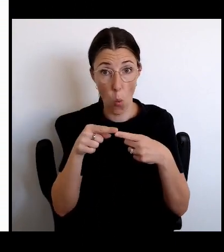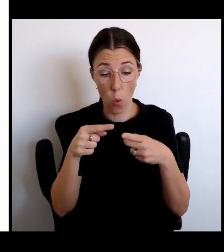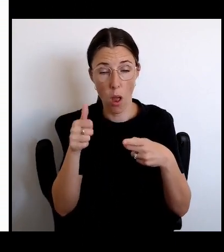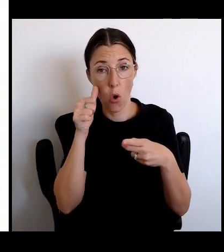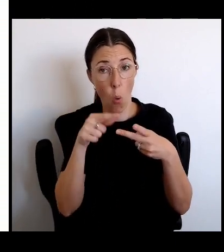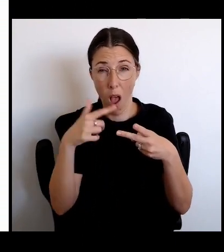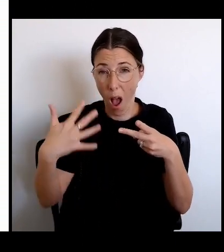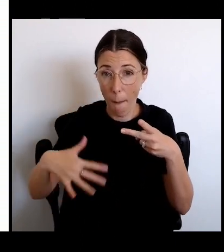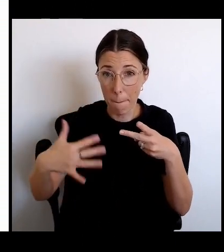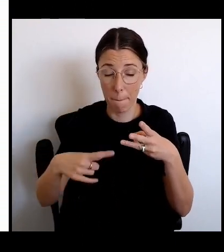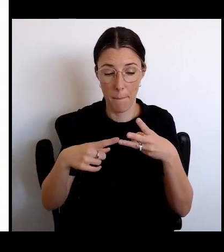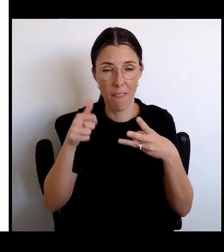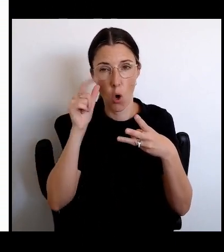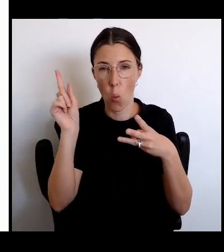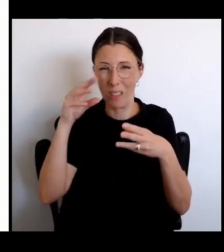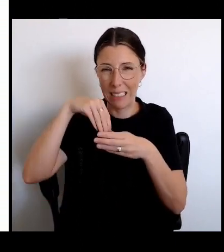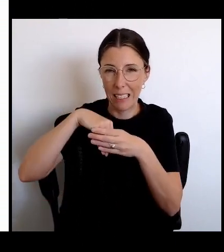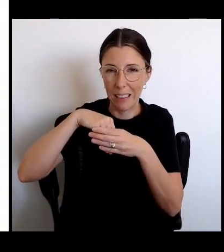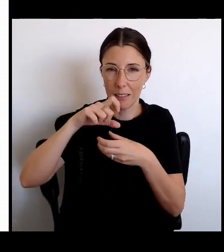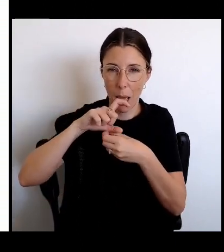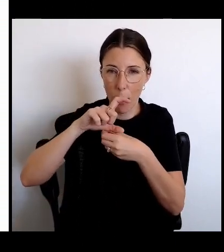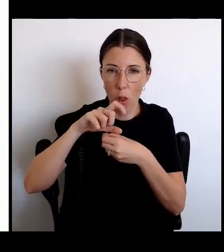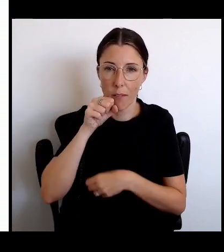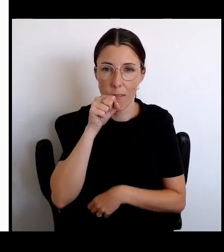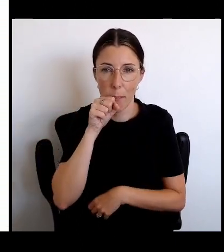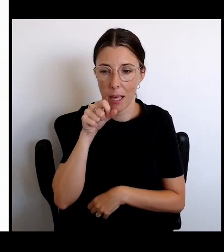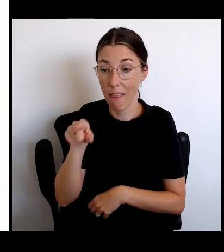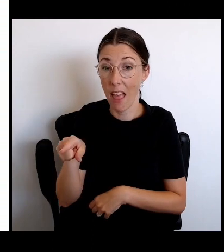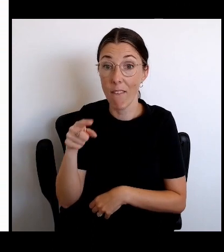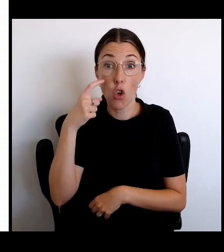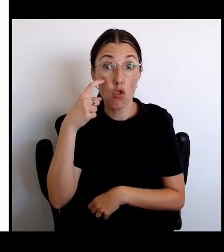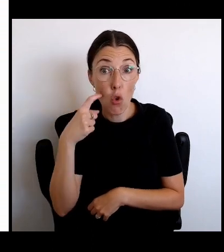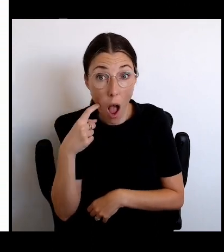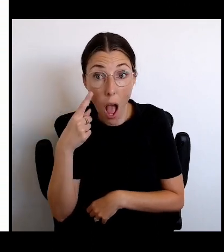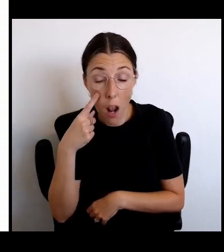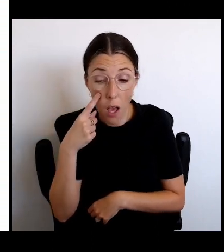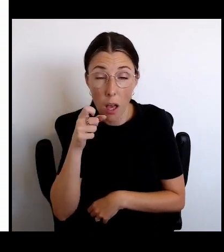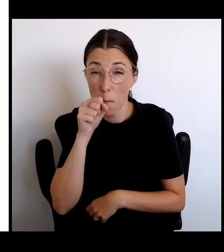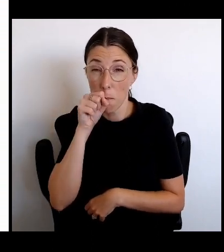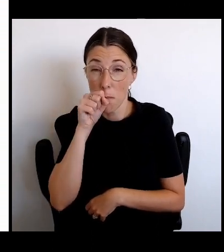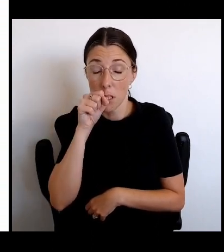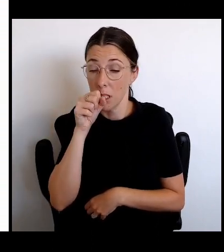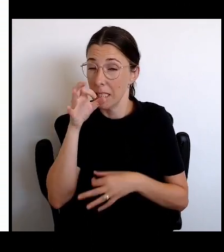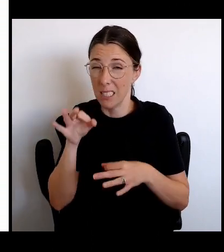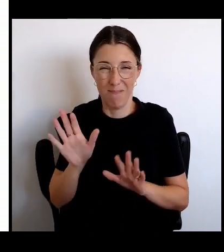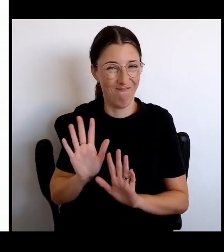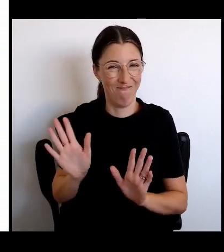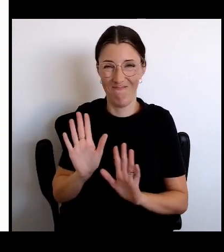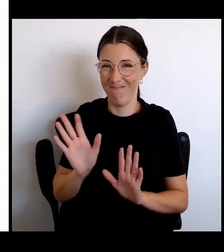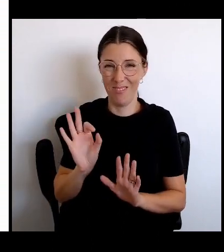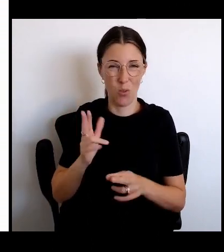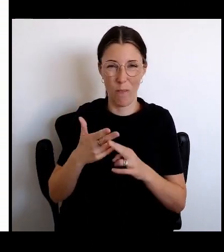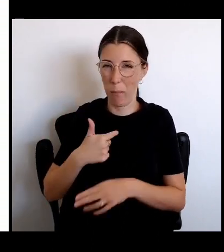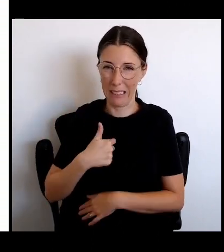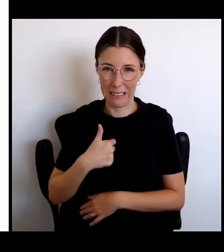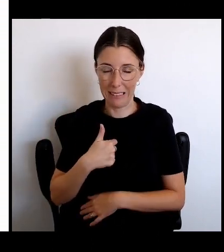So this is a segment who've dabbled and decided that it's not for them. Their view is that vaping is expensive, it's